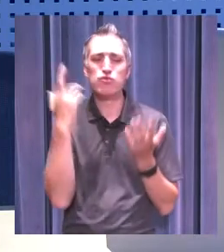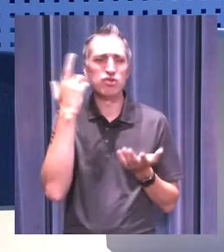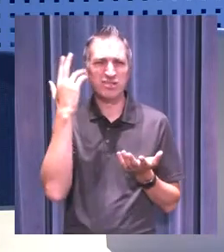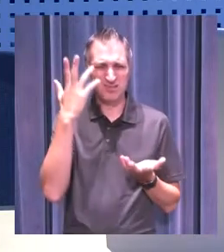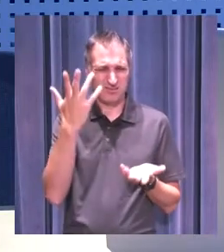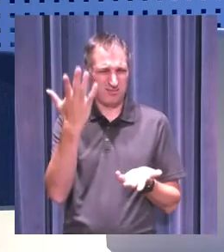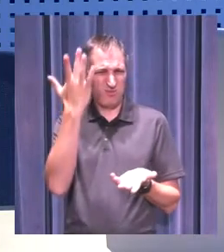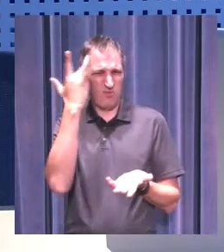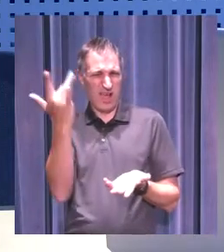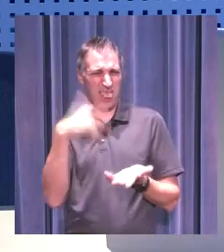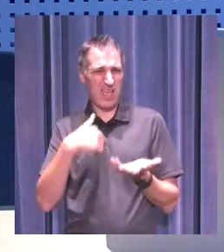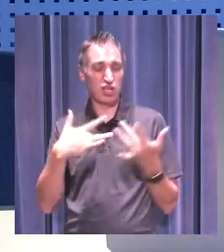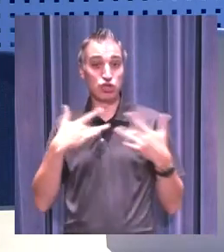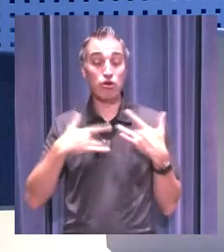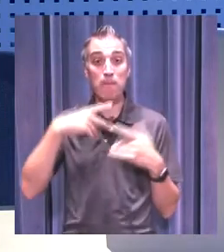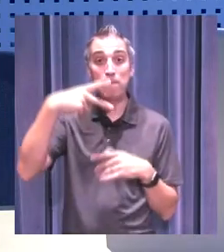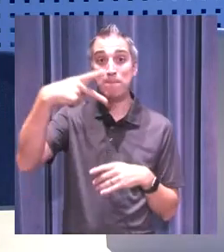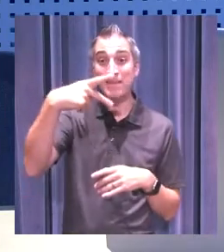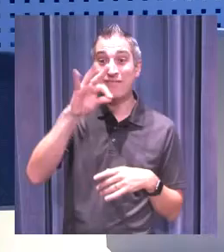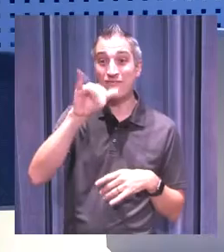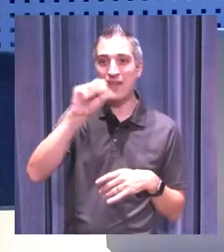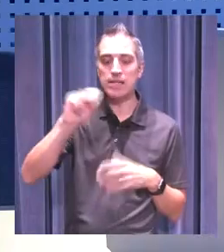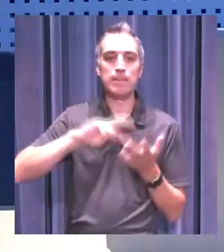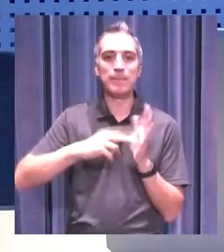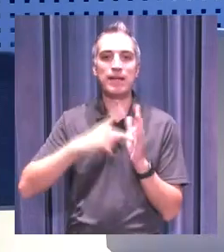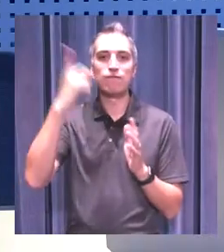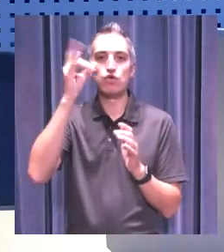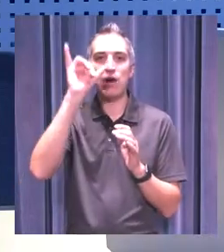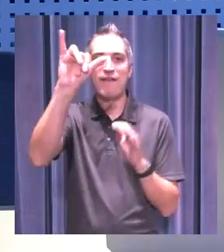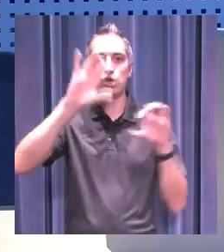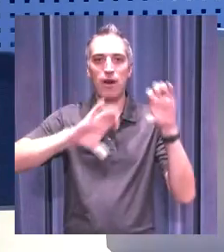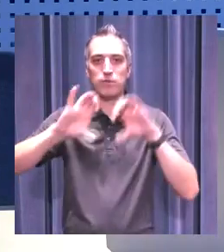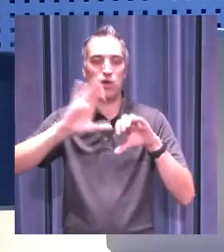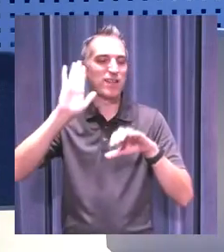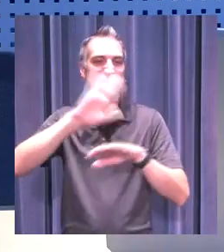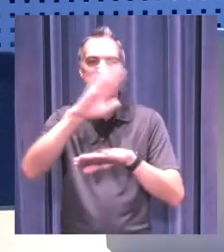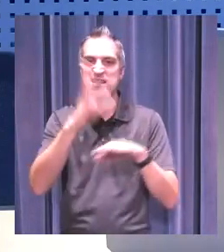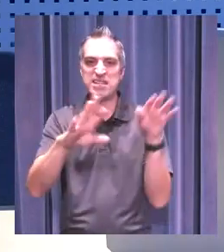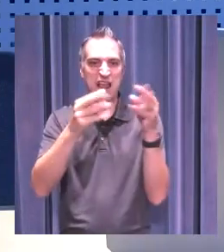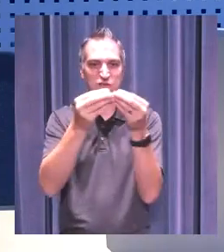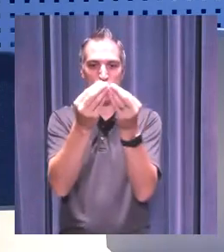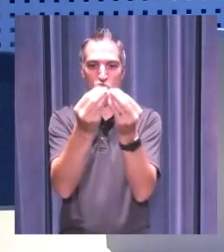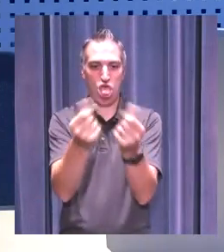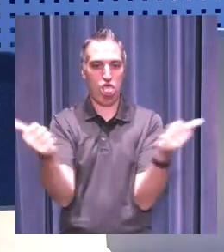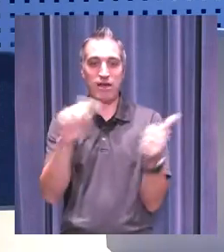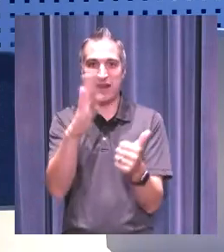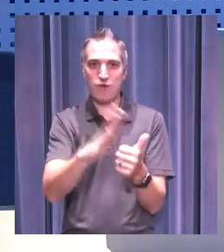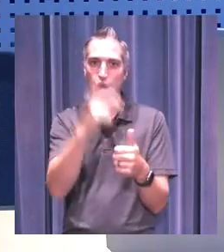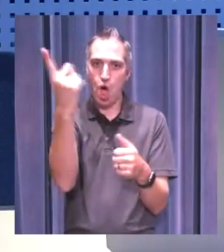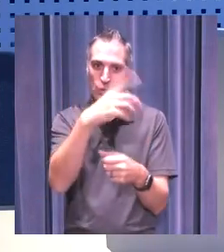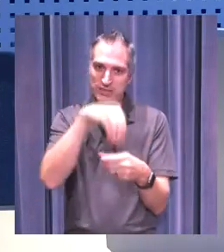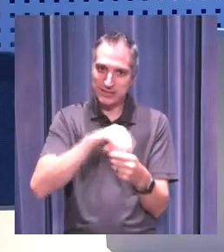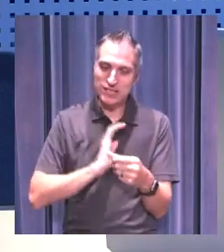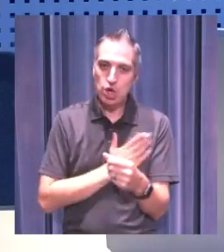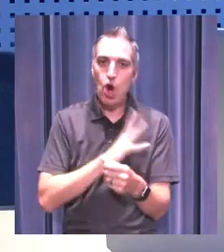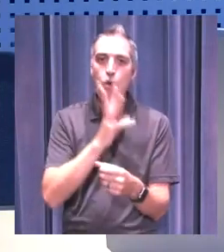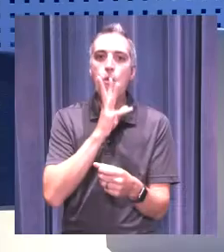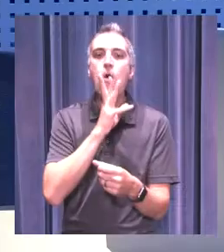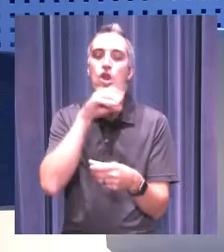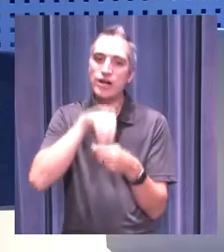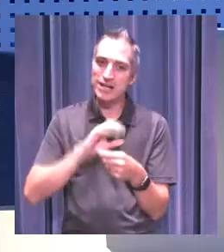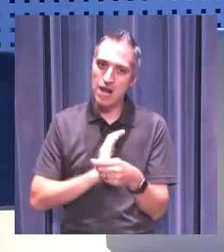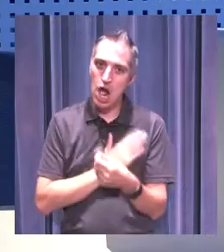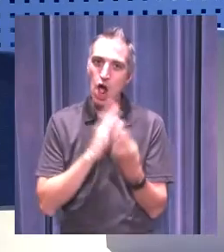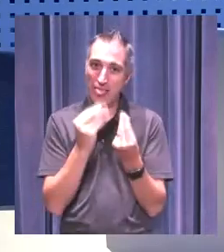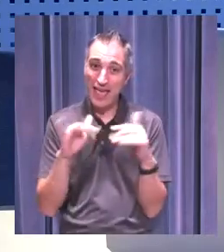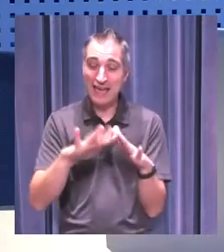are considered forever chemicals. They never break down. They are always in our water and in our land. The